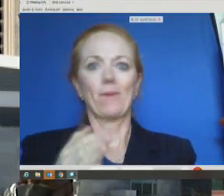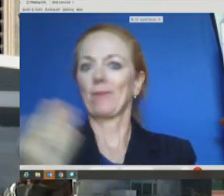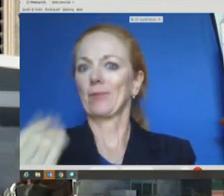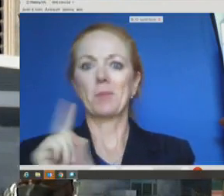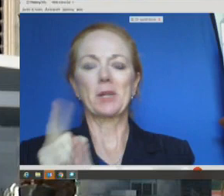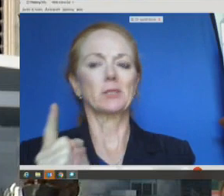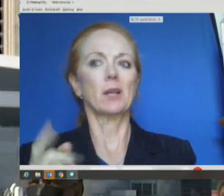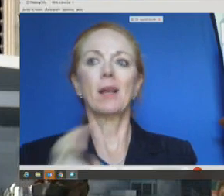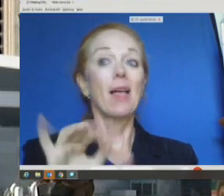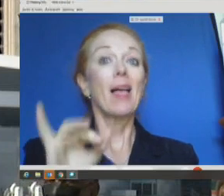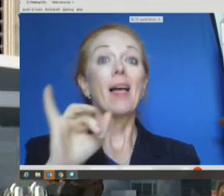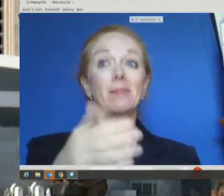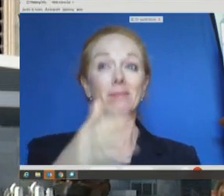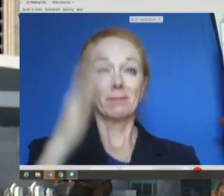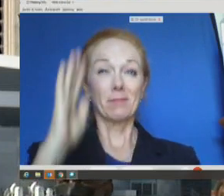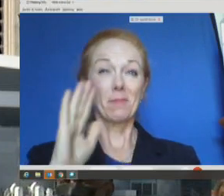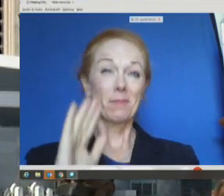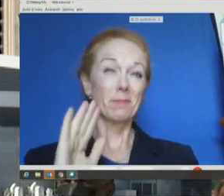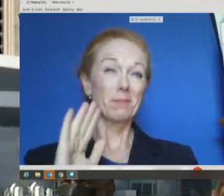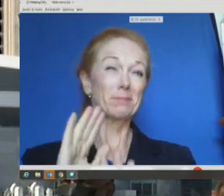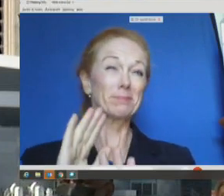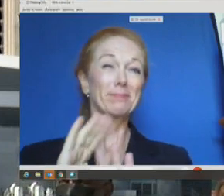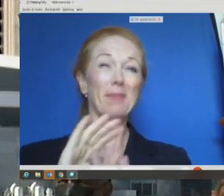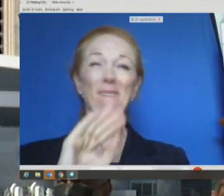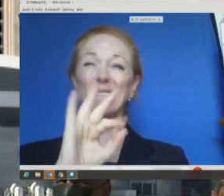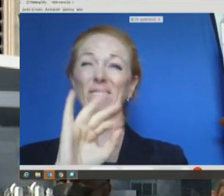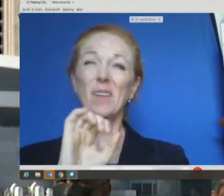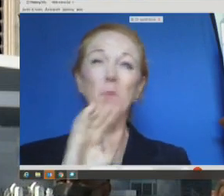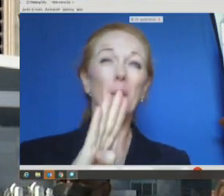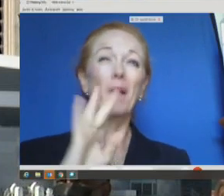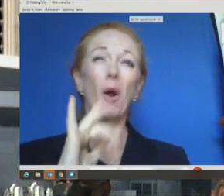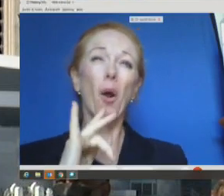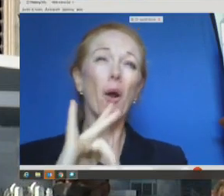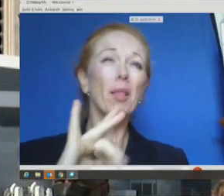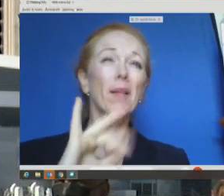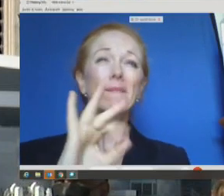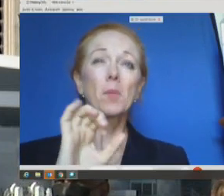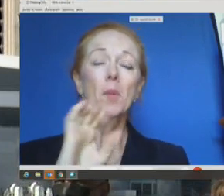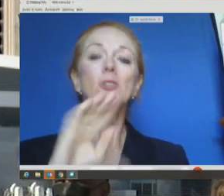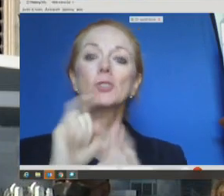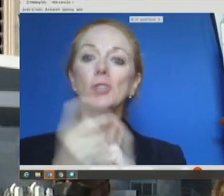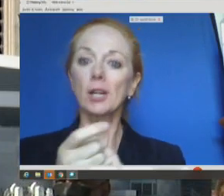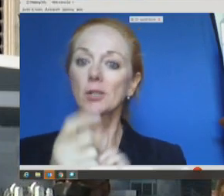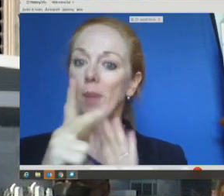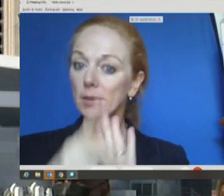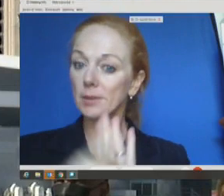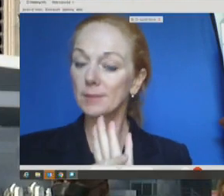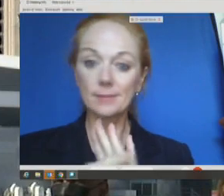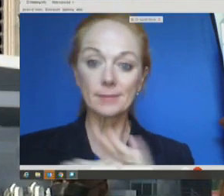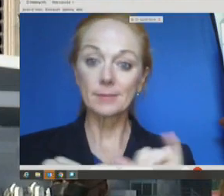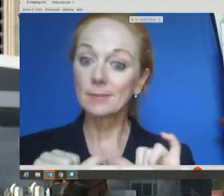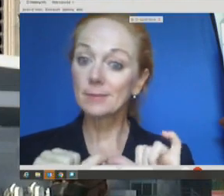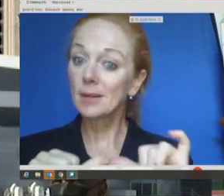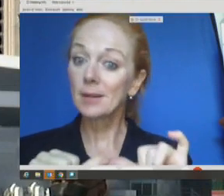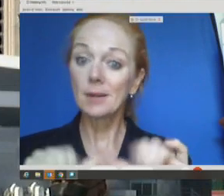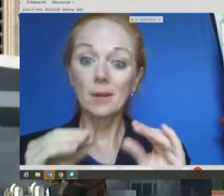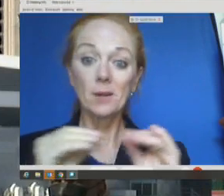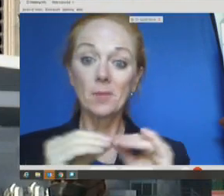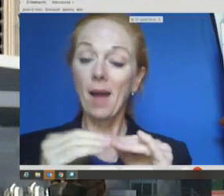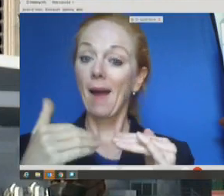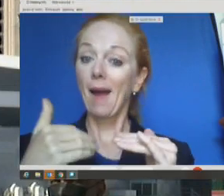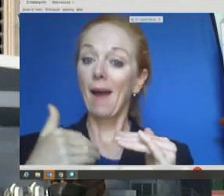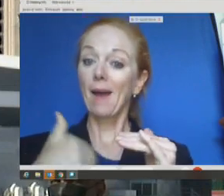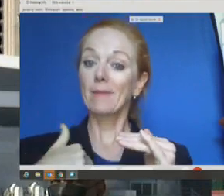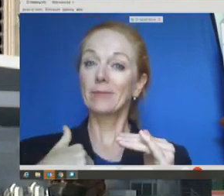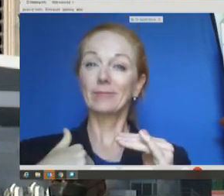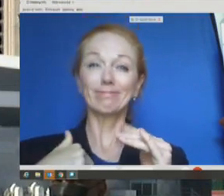immediately back in January, or maybe it was February, early February, that we no longer have a time